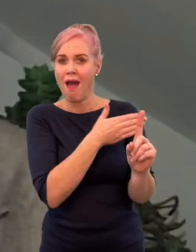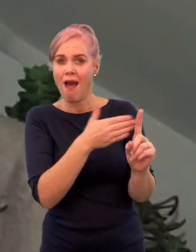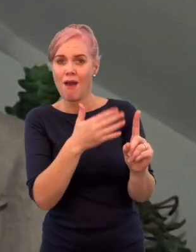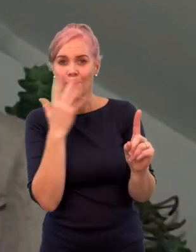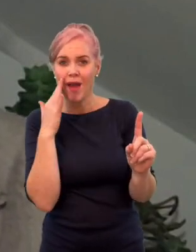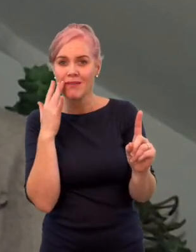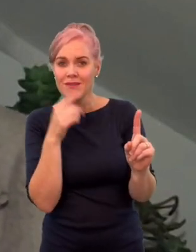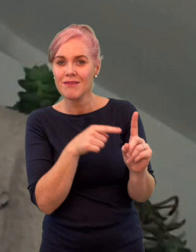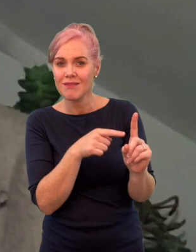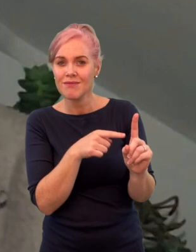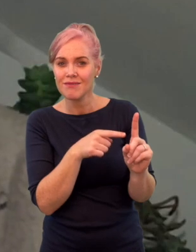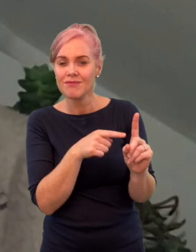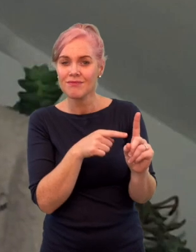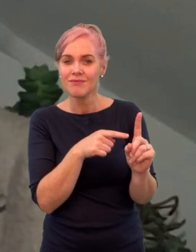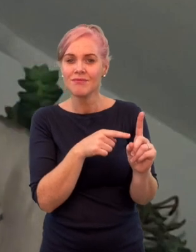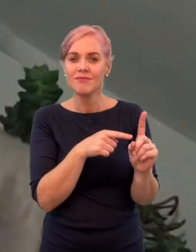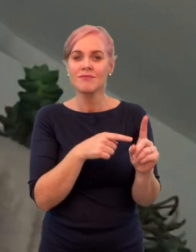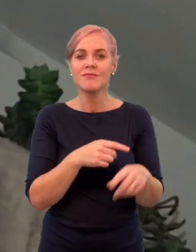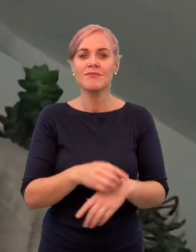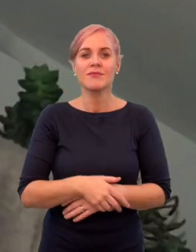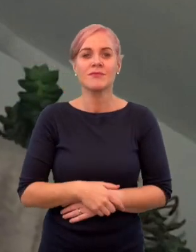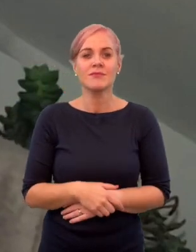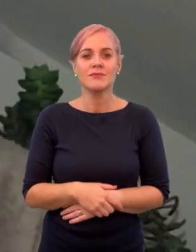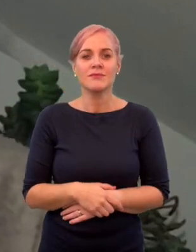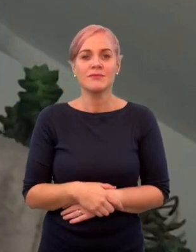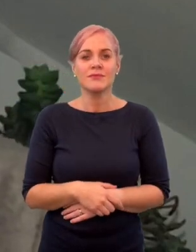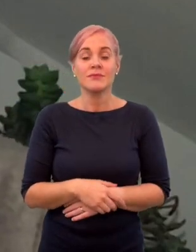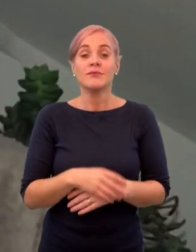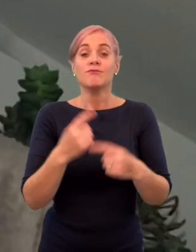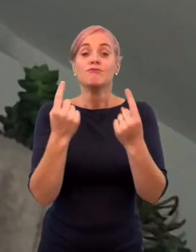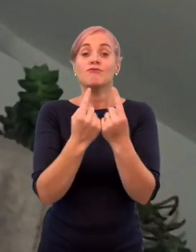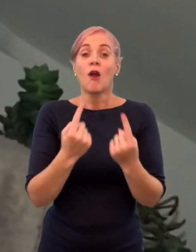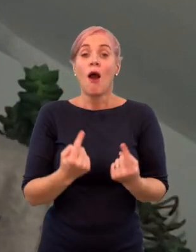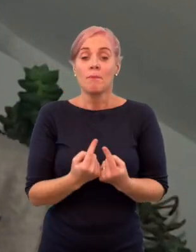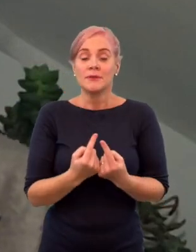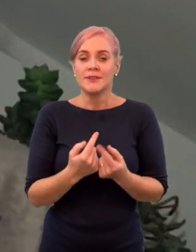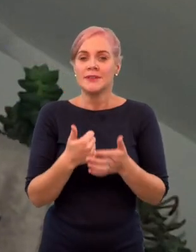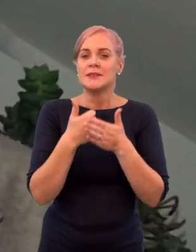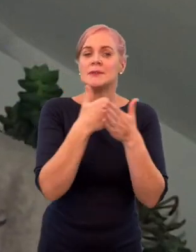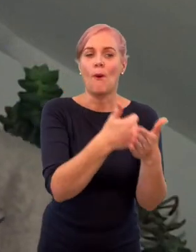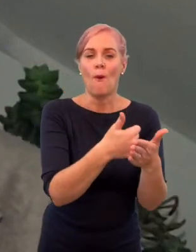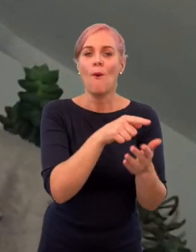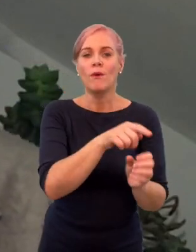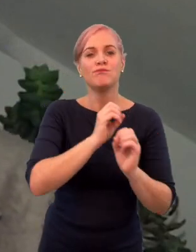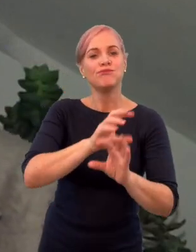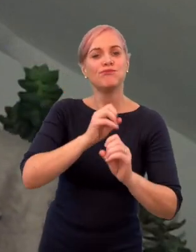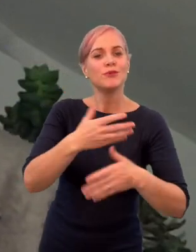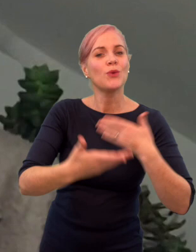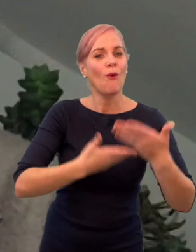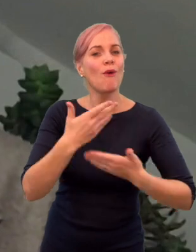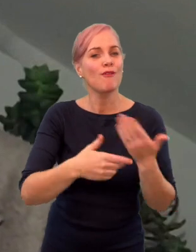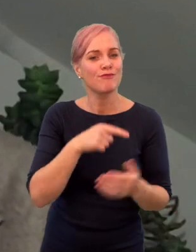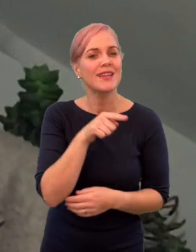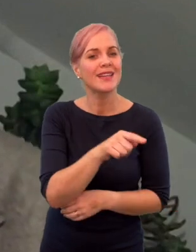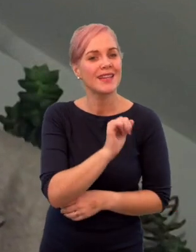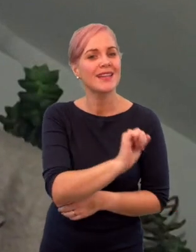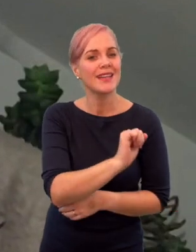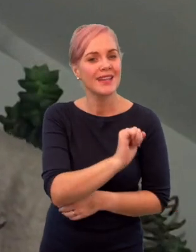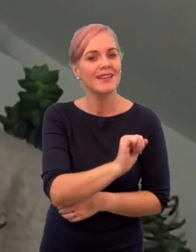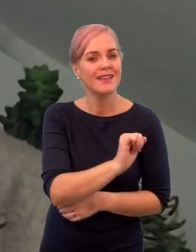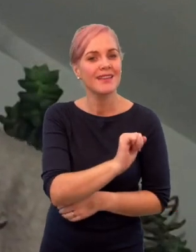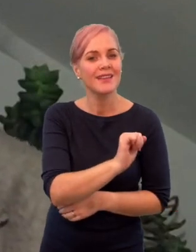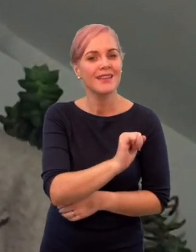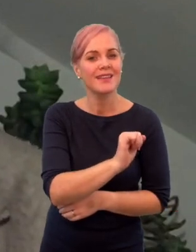or what time period we're in in her life. Um, the props support her telling of that story.